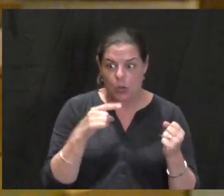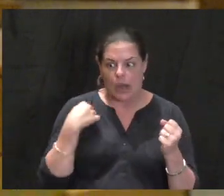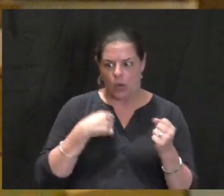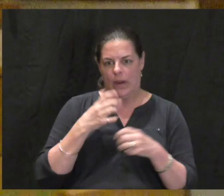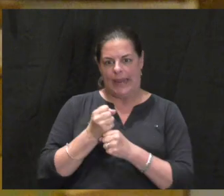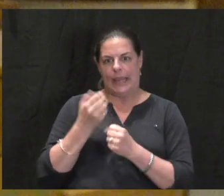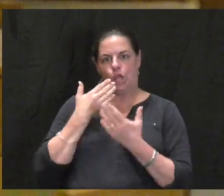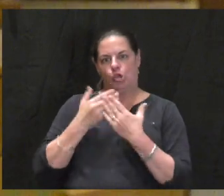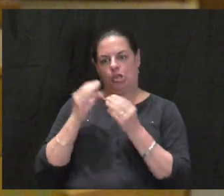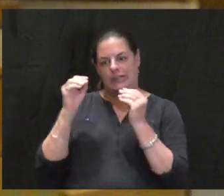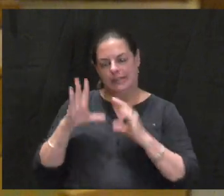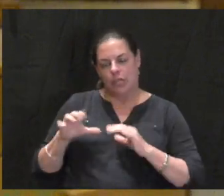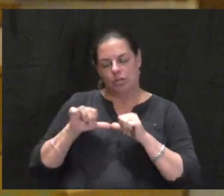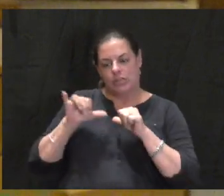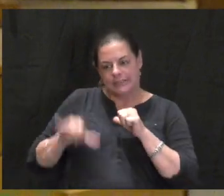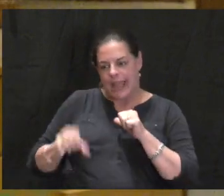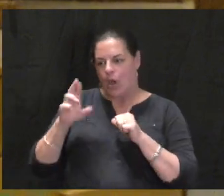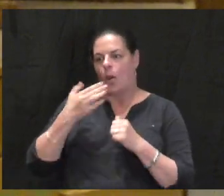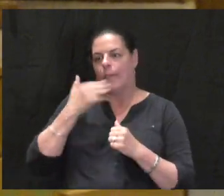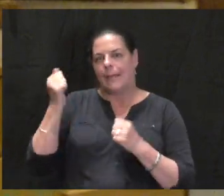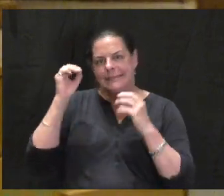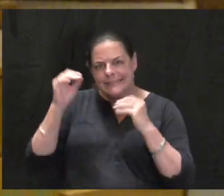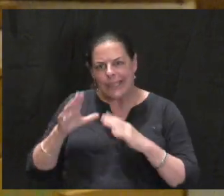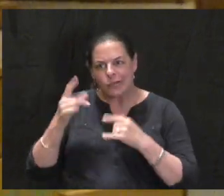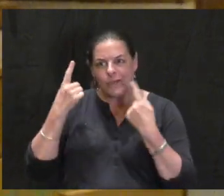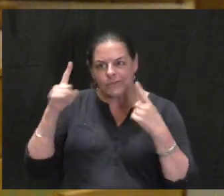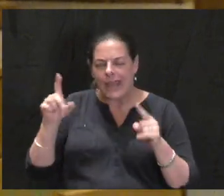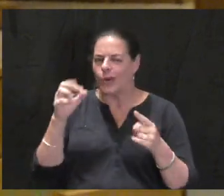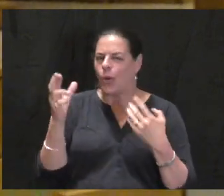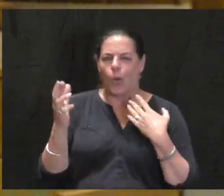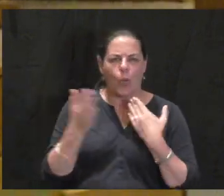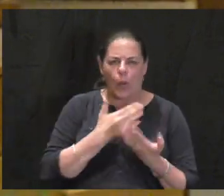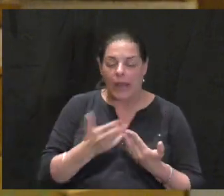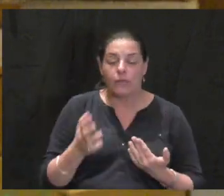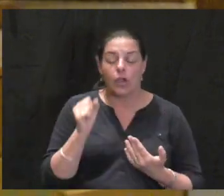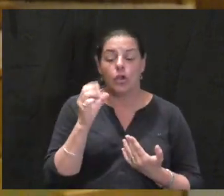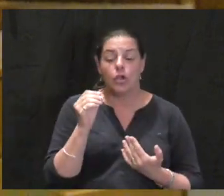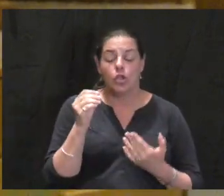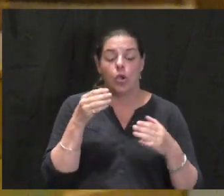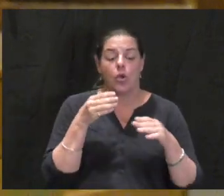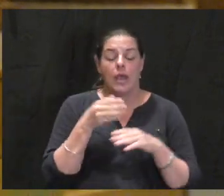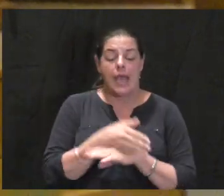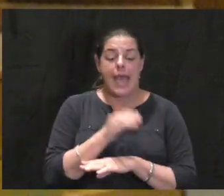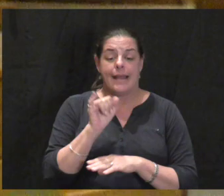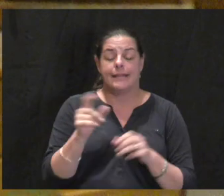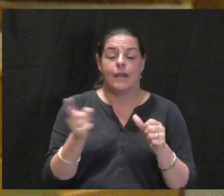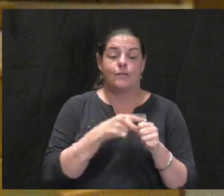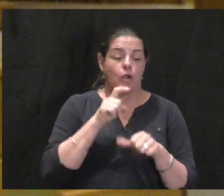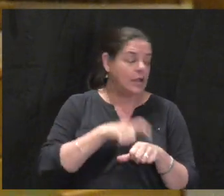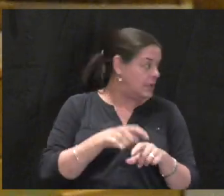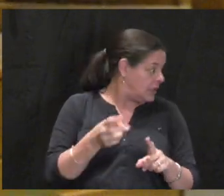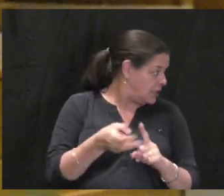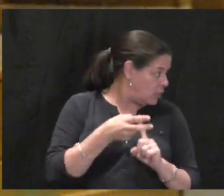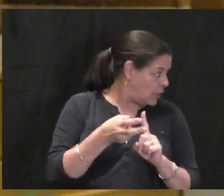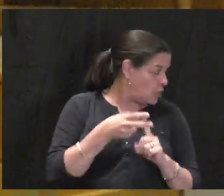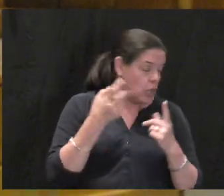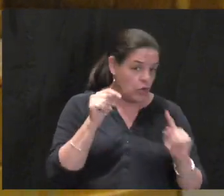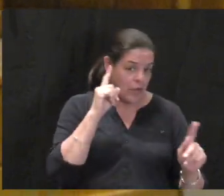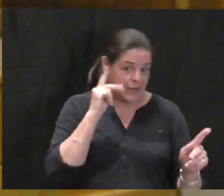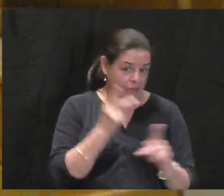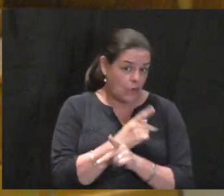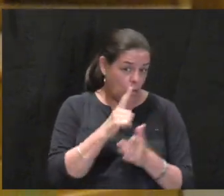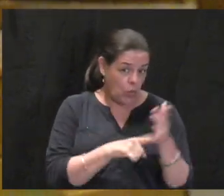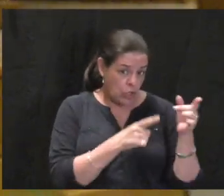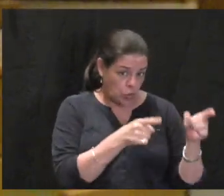I built out a form and I started collecting data from every student that I saw or interacted with at every single recruitment fair. What